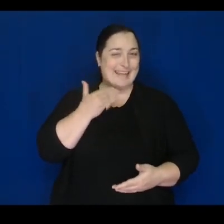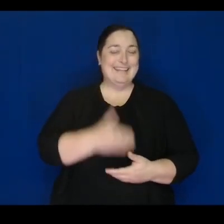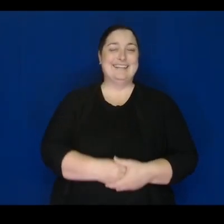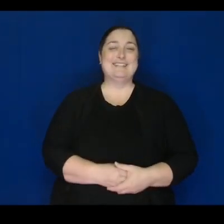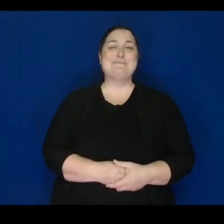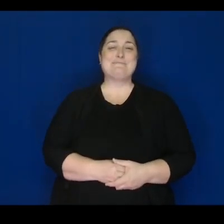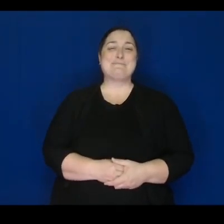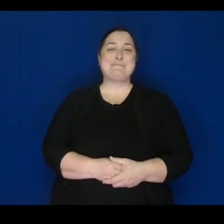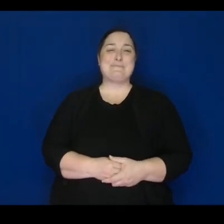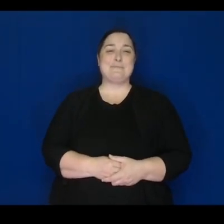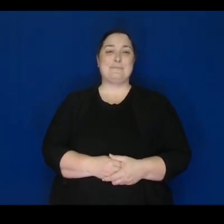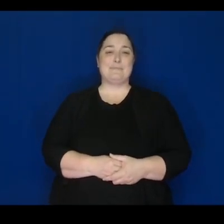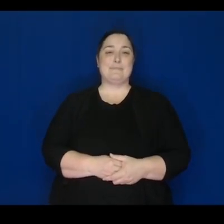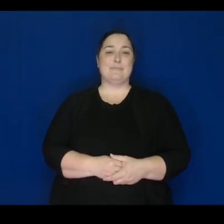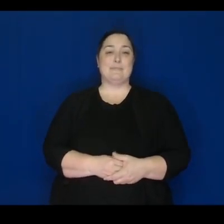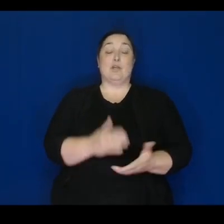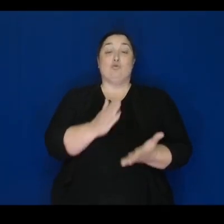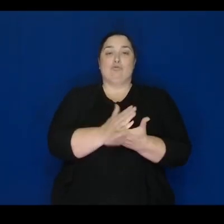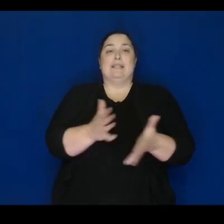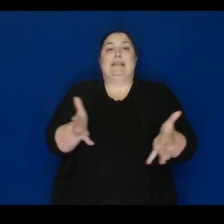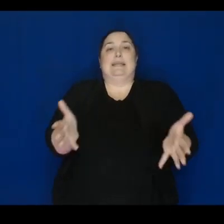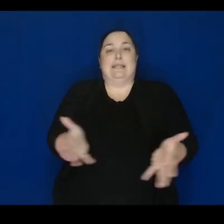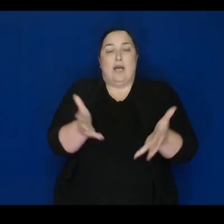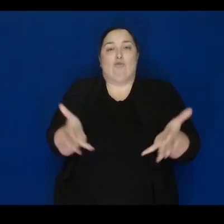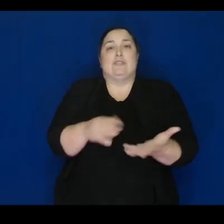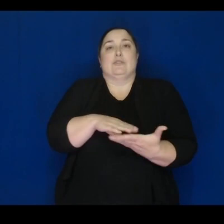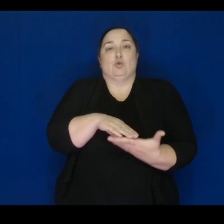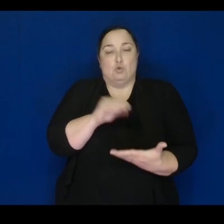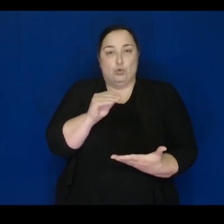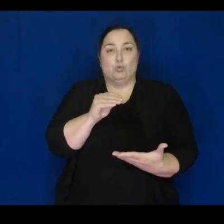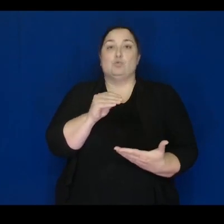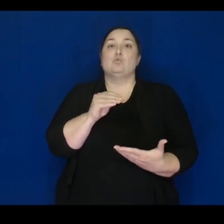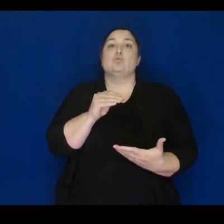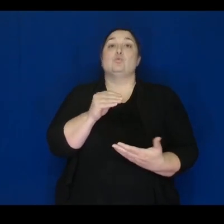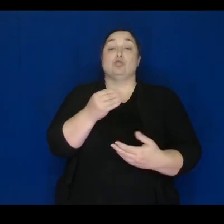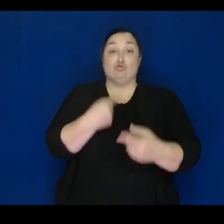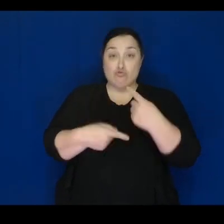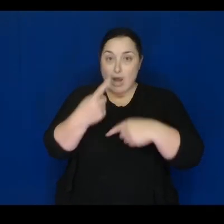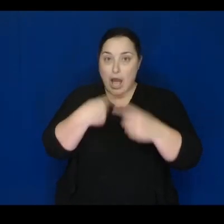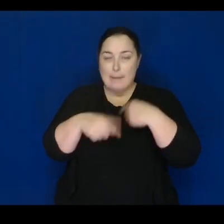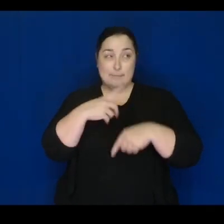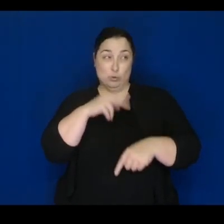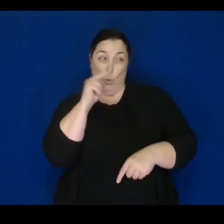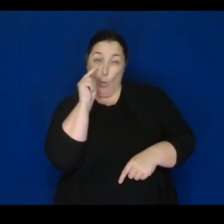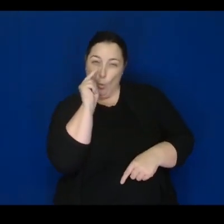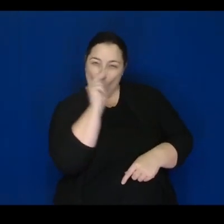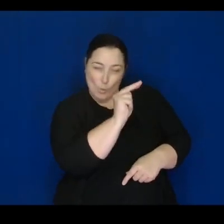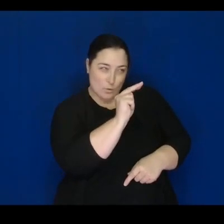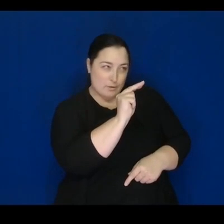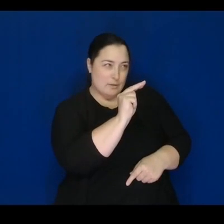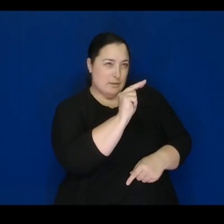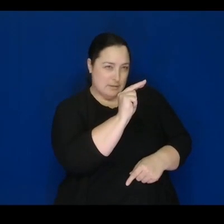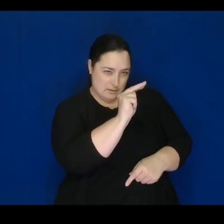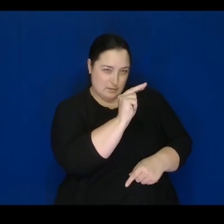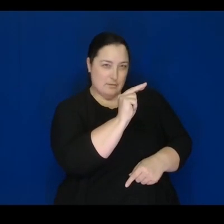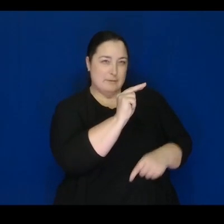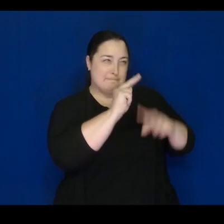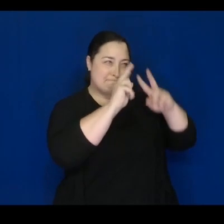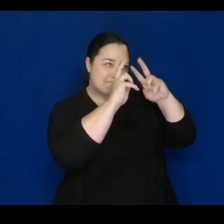And yeah, just really encourage the students to, yeah, describe and look and see what they can see in the